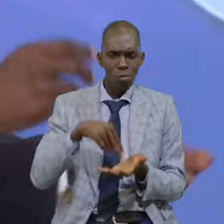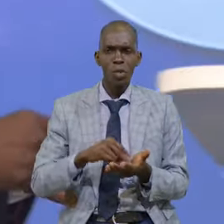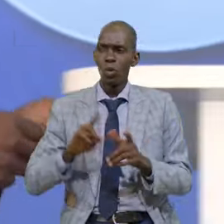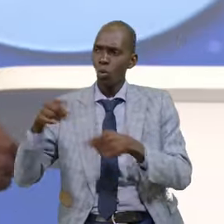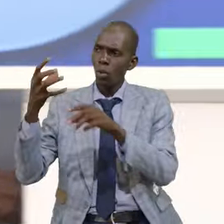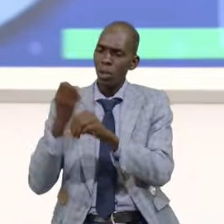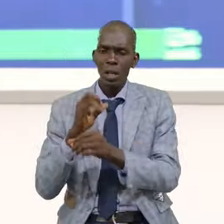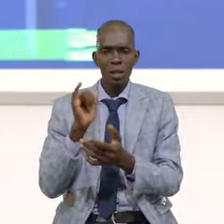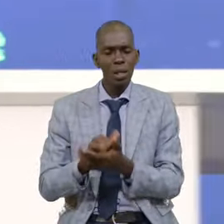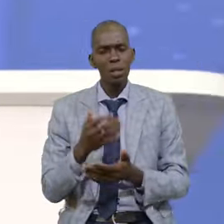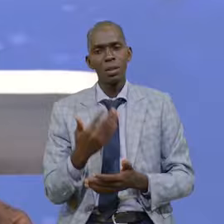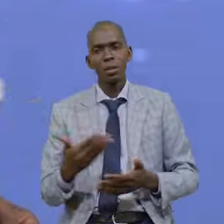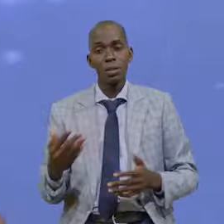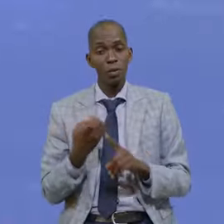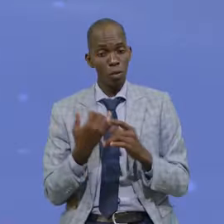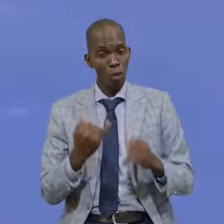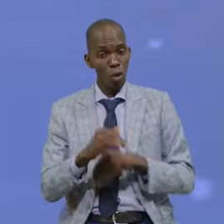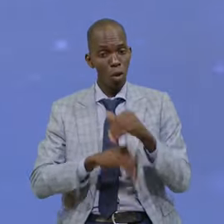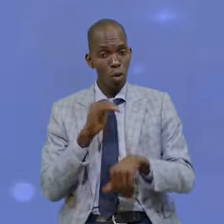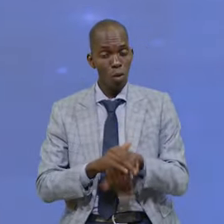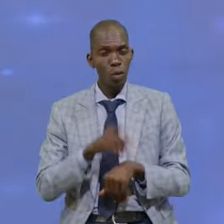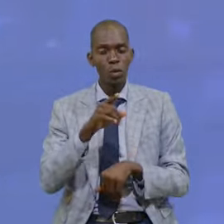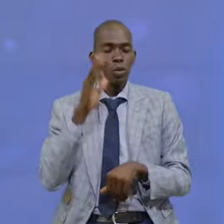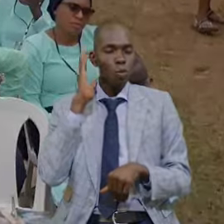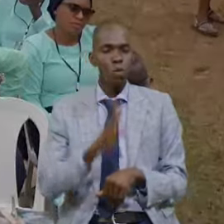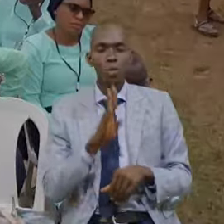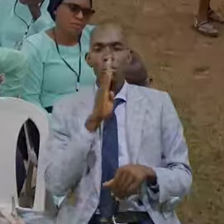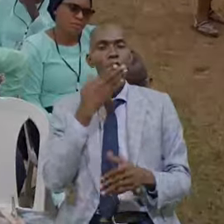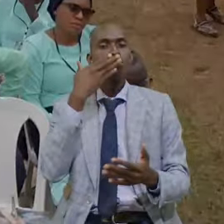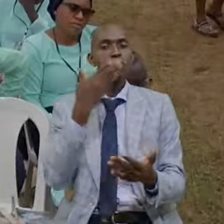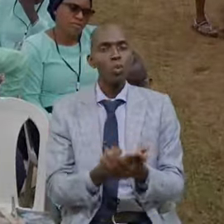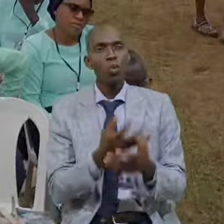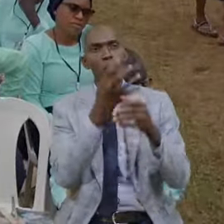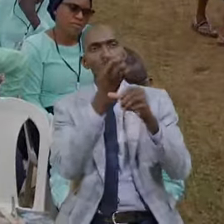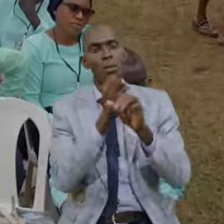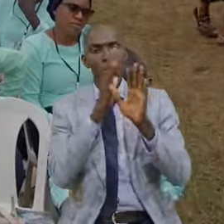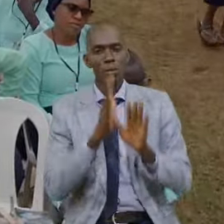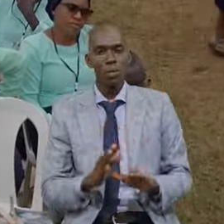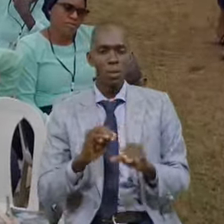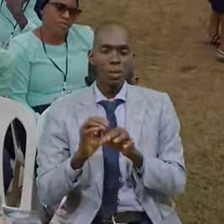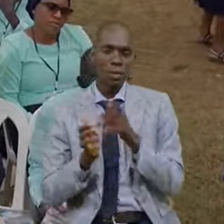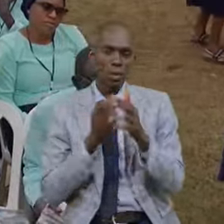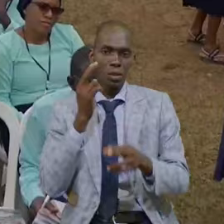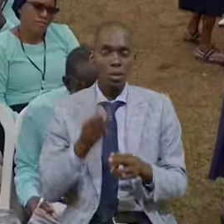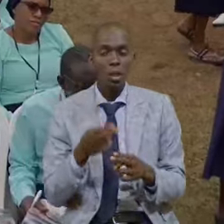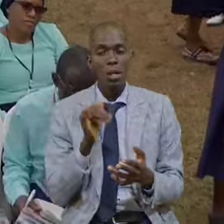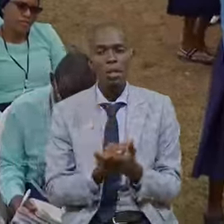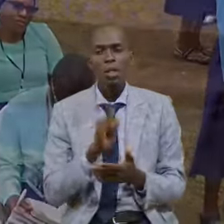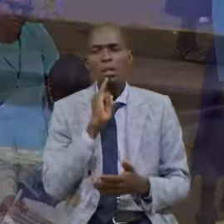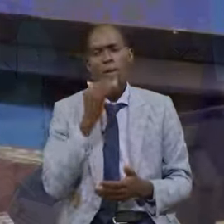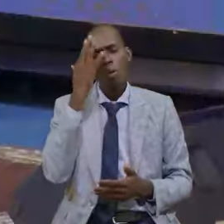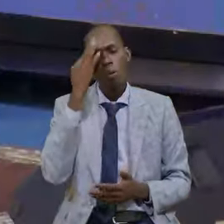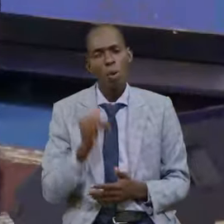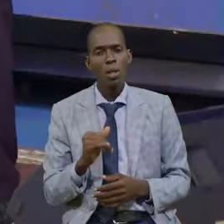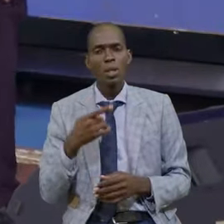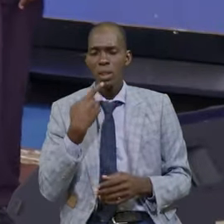And from today, you'll be a go-getter in Jesus' name. That's why it says, awake,